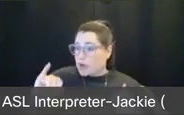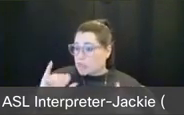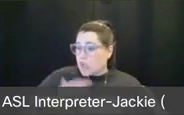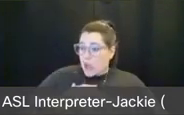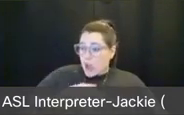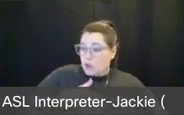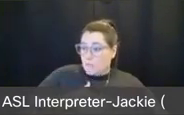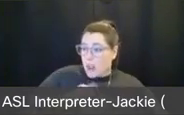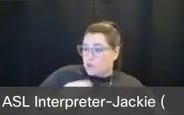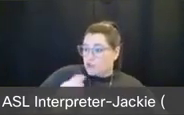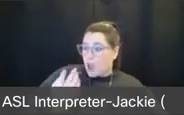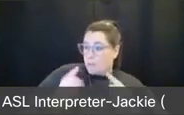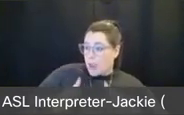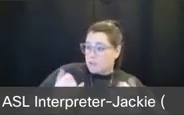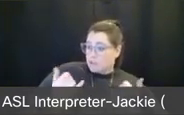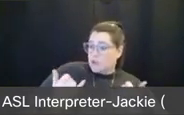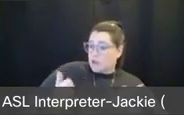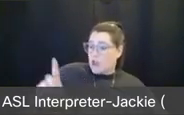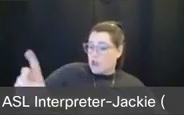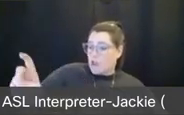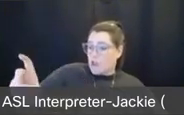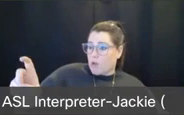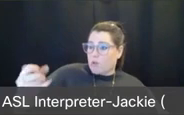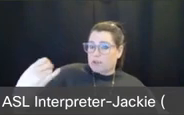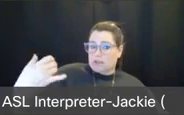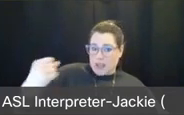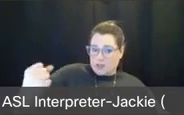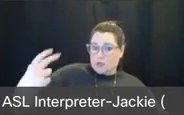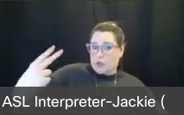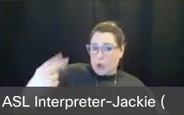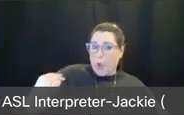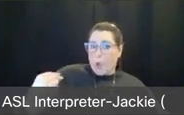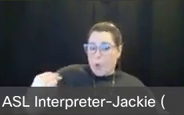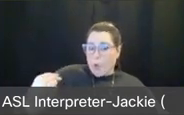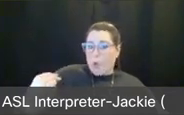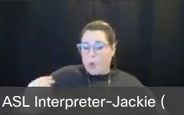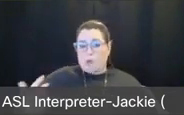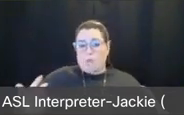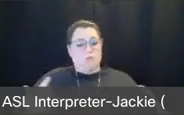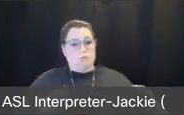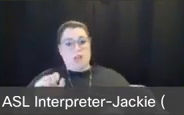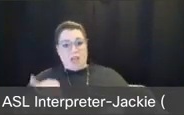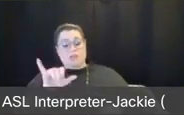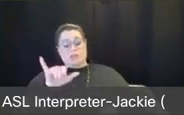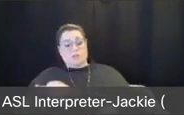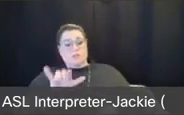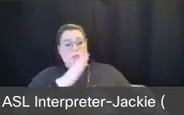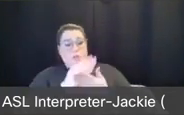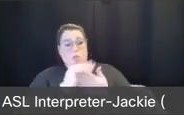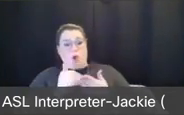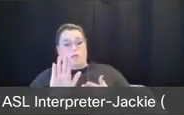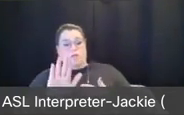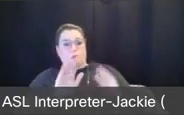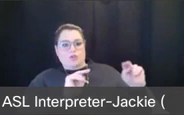my job that's happening. I've seen some who ask to be certificate holders. That's part of the negotiation.